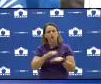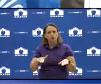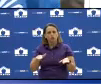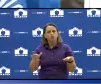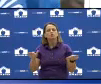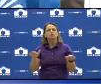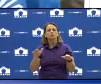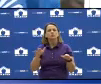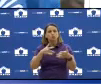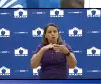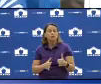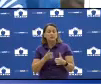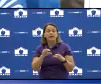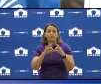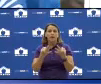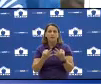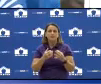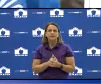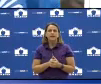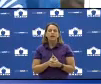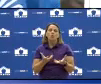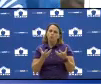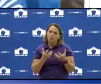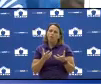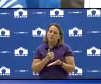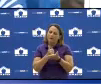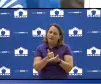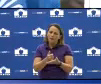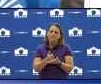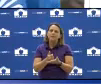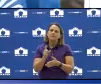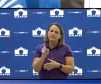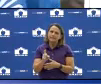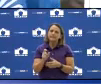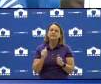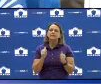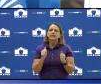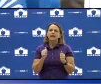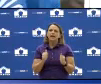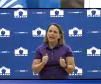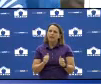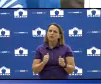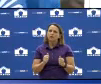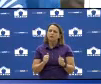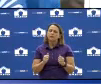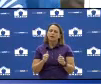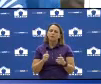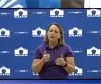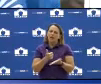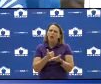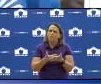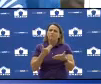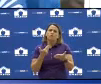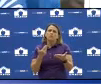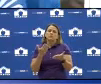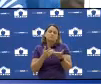family. So we want to make sure that we attend to the needs and be able to be proactive and prevent and support so that everybody can